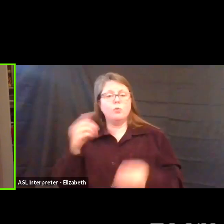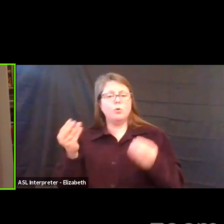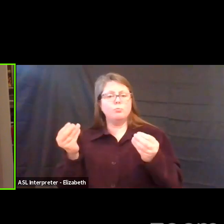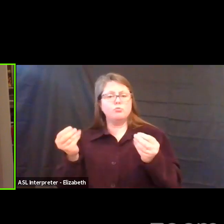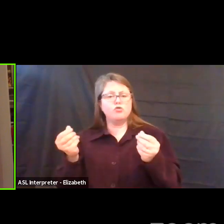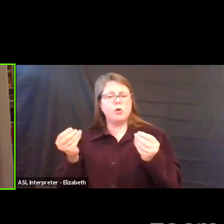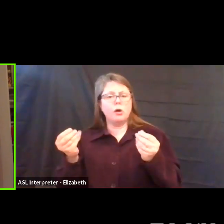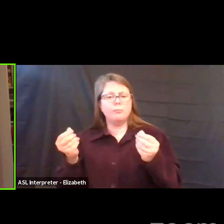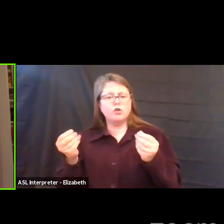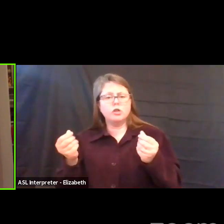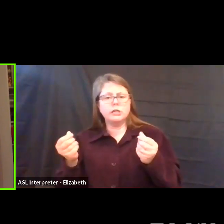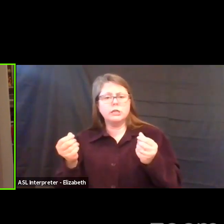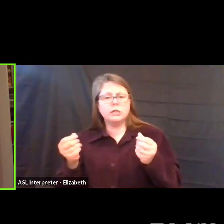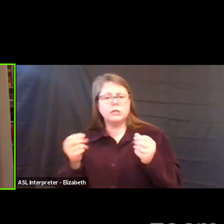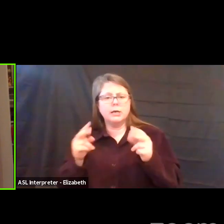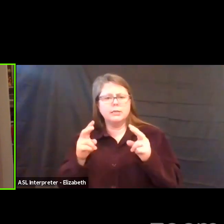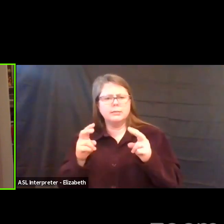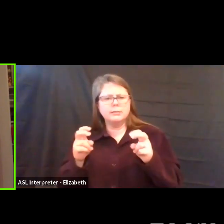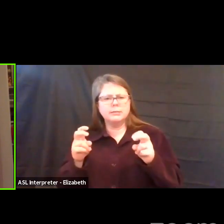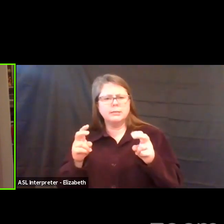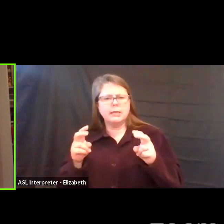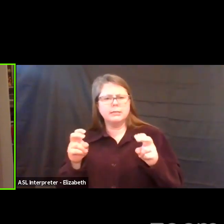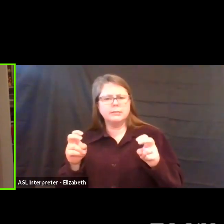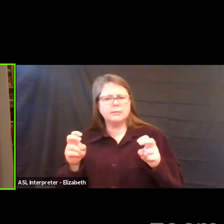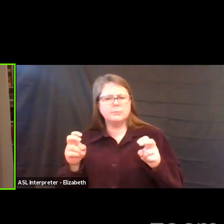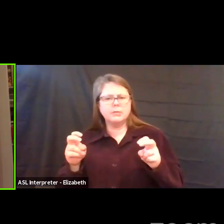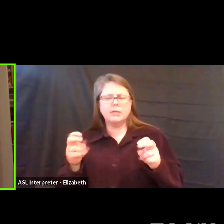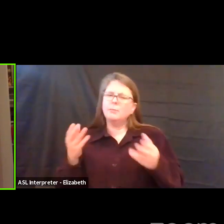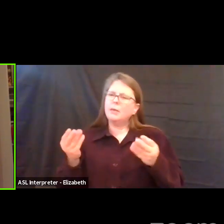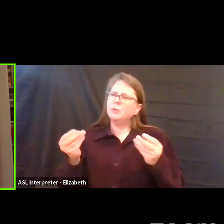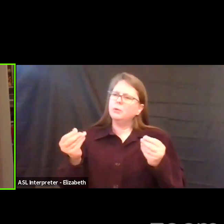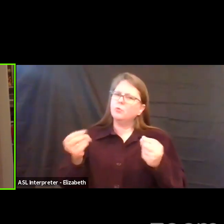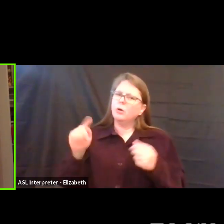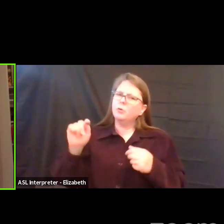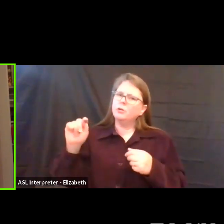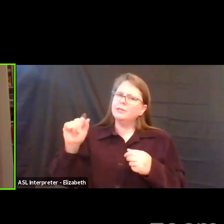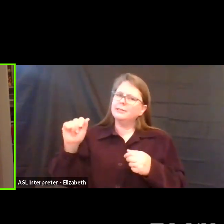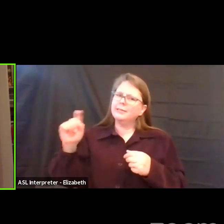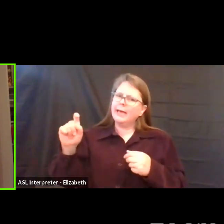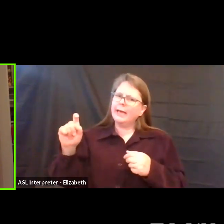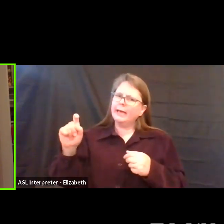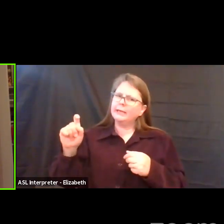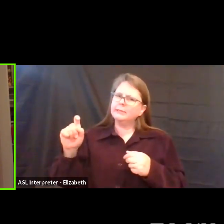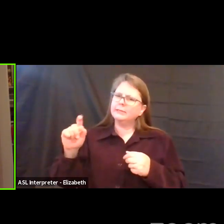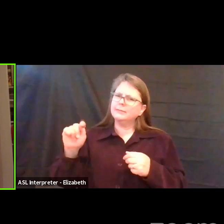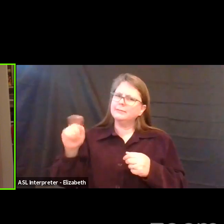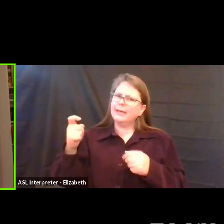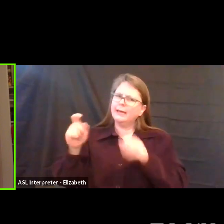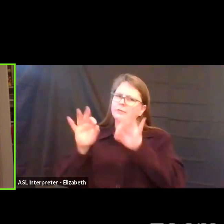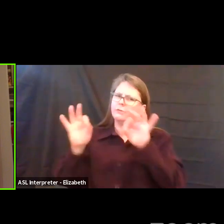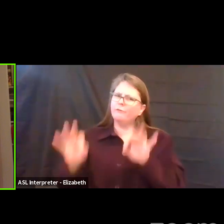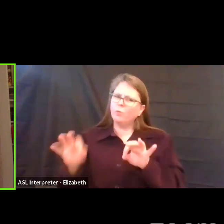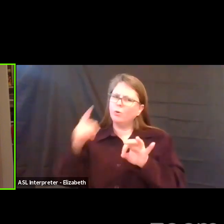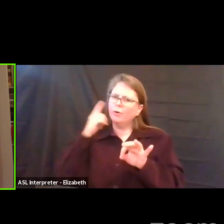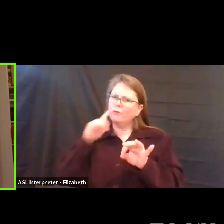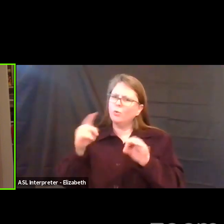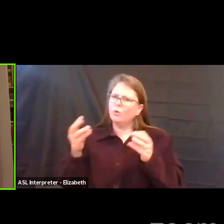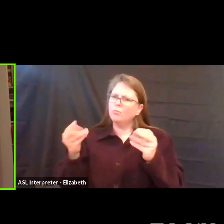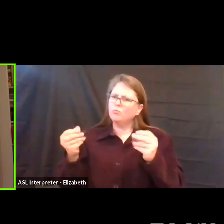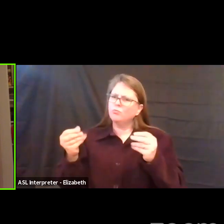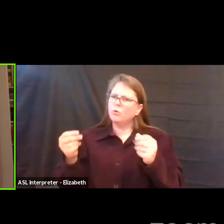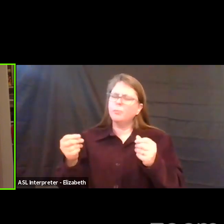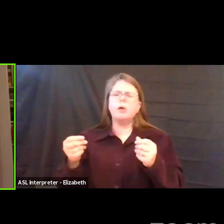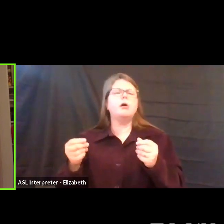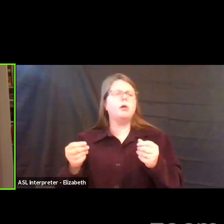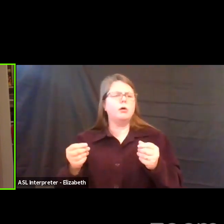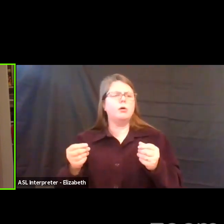assessed. This may be a property tax form for the value of the demolished or removed building for her taxes. But there are two fields